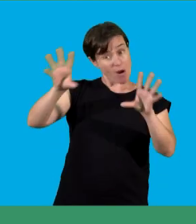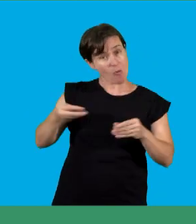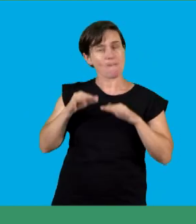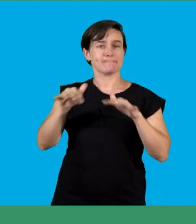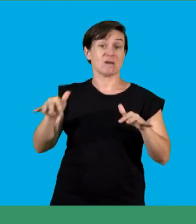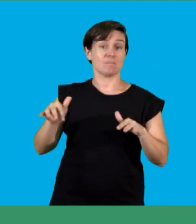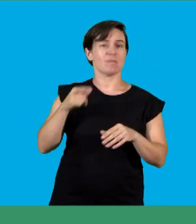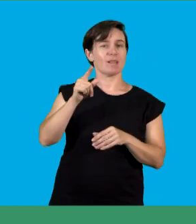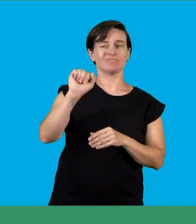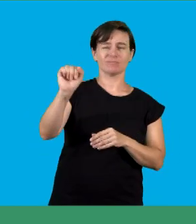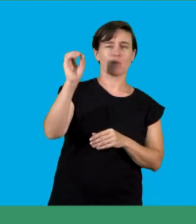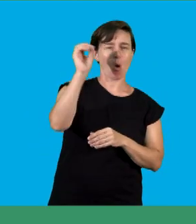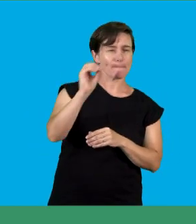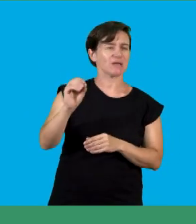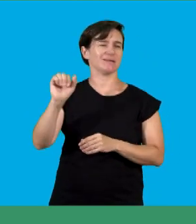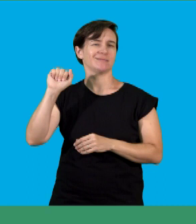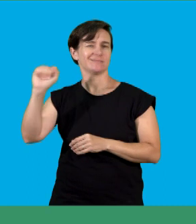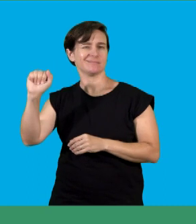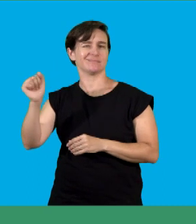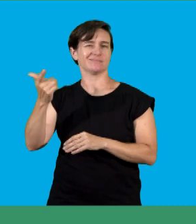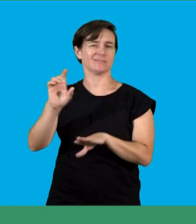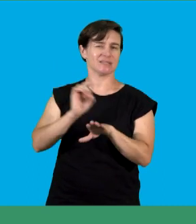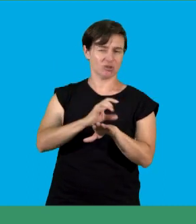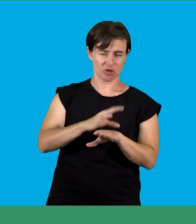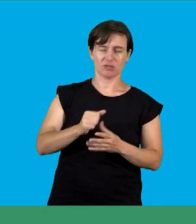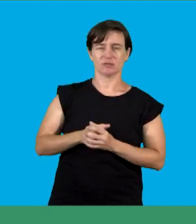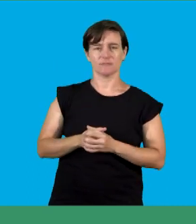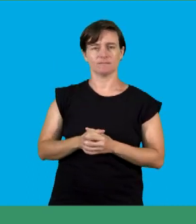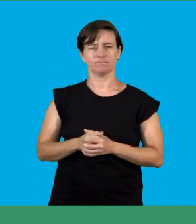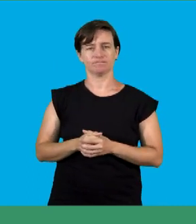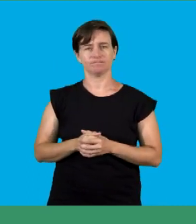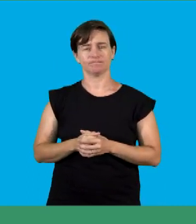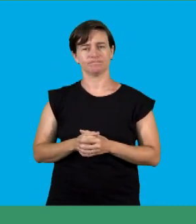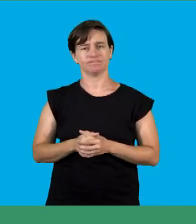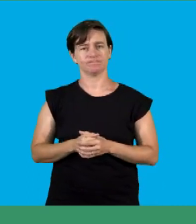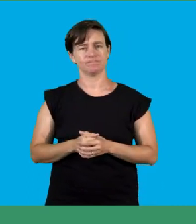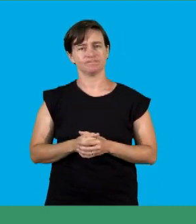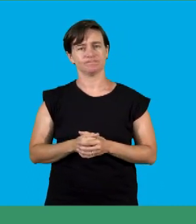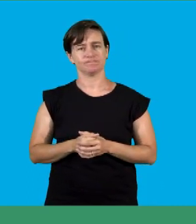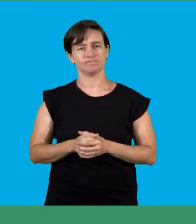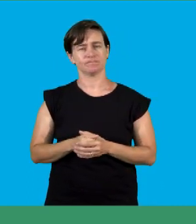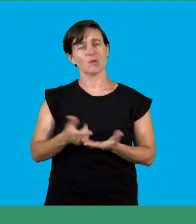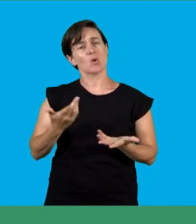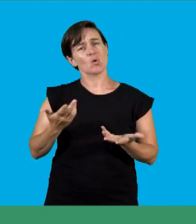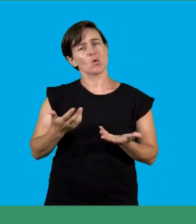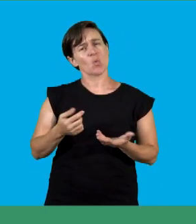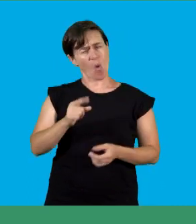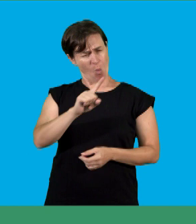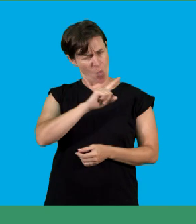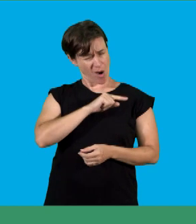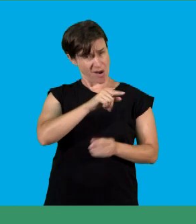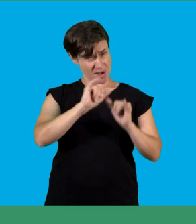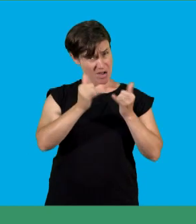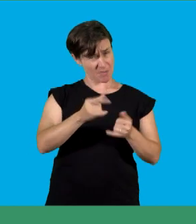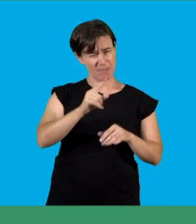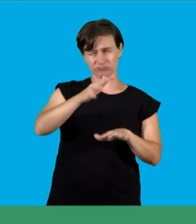everyone involved. So basically they are evaluating it. We can say that why else would we need suggestions or rather